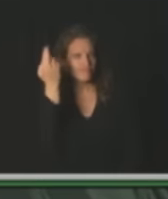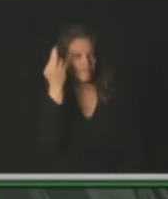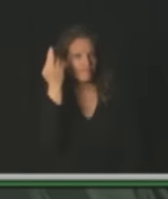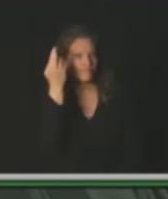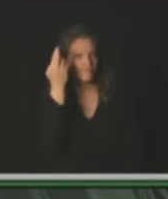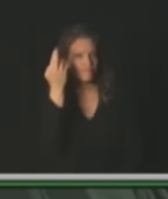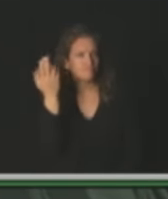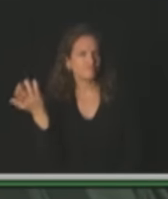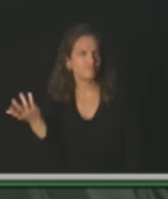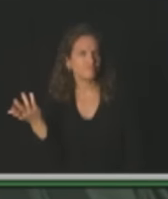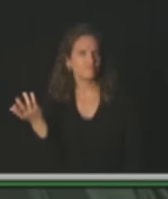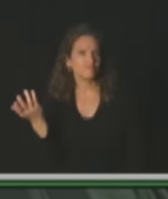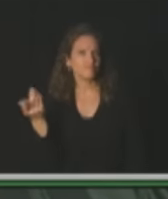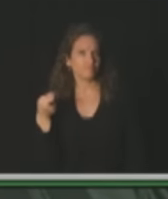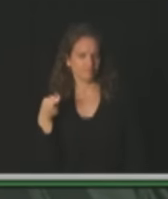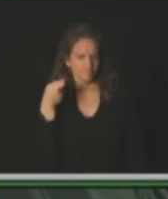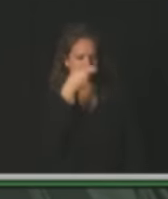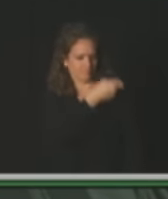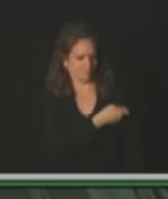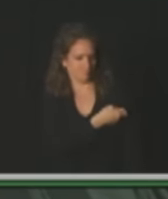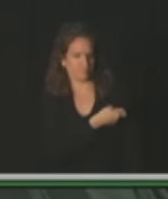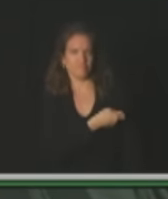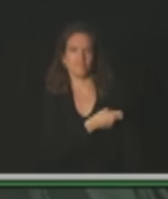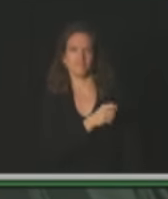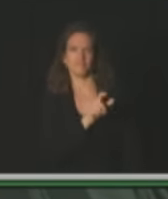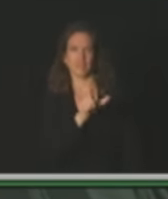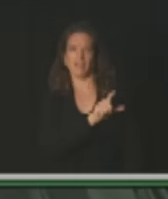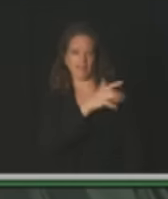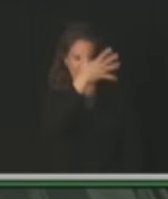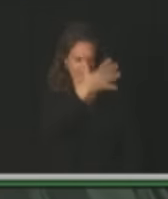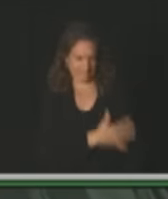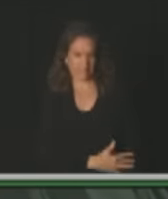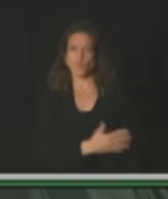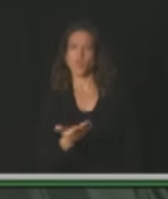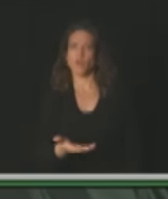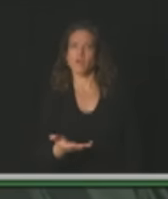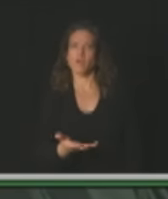that? What is on the left?